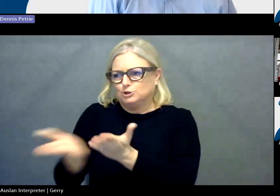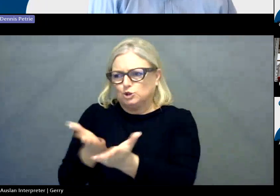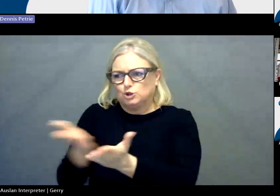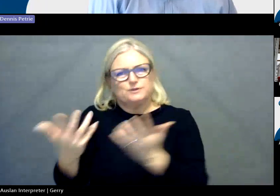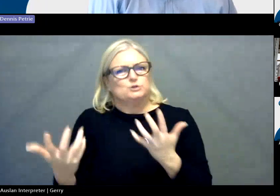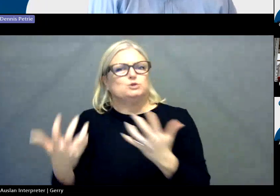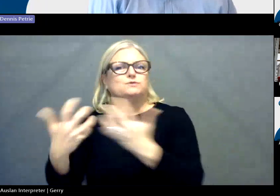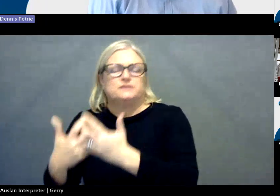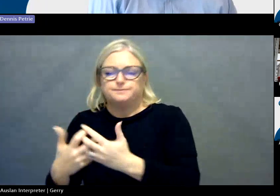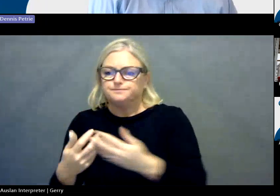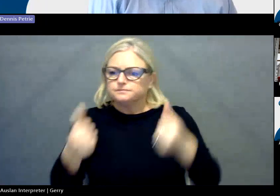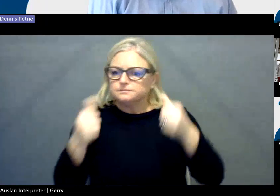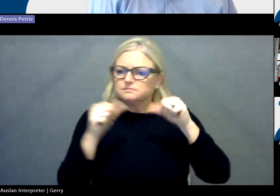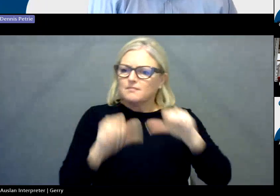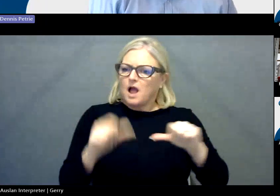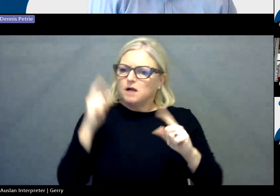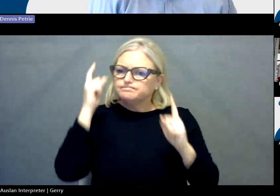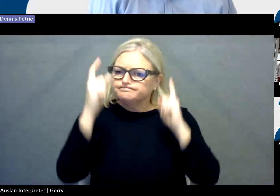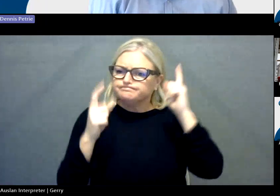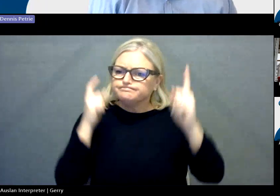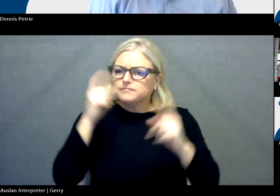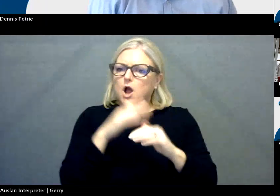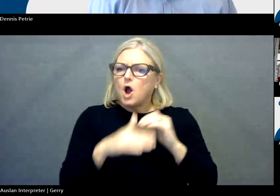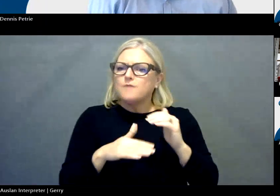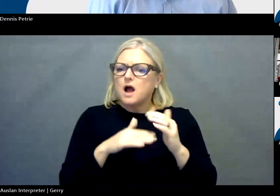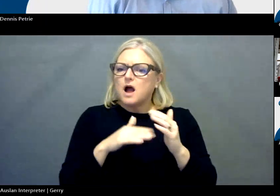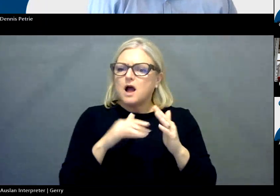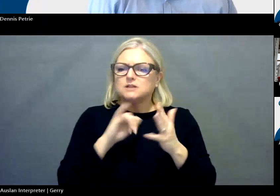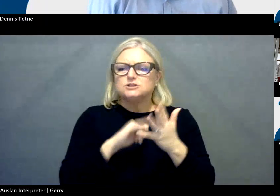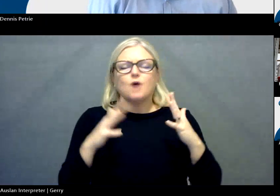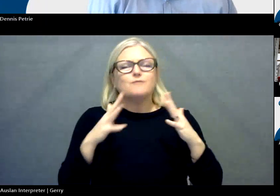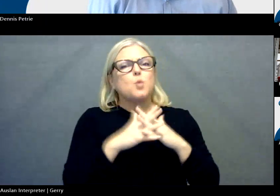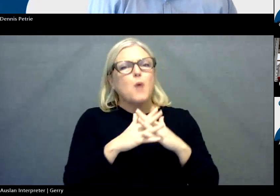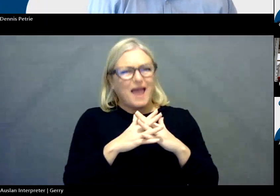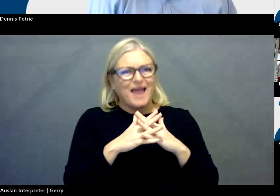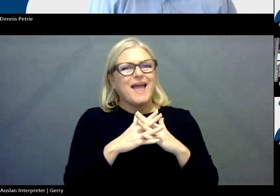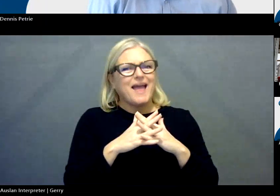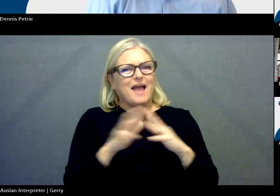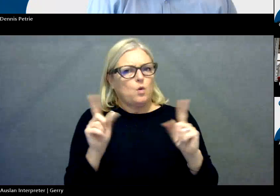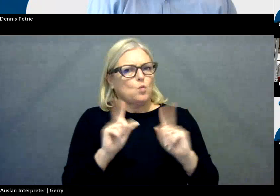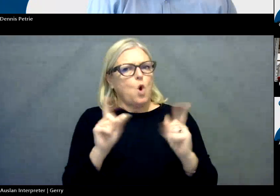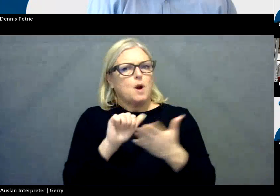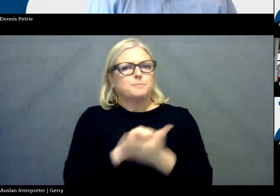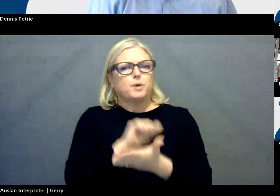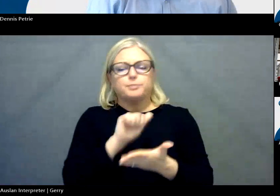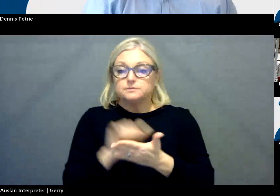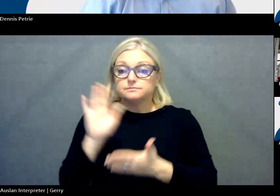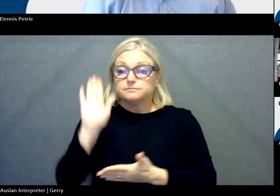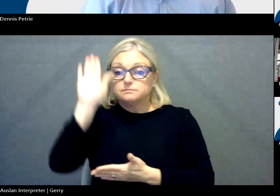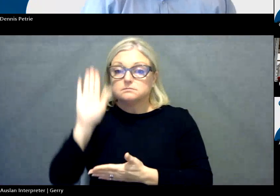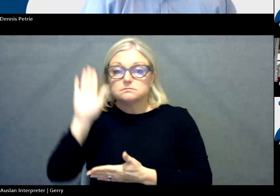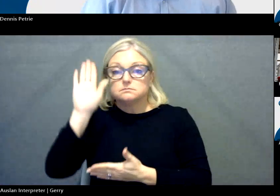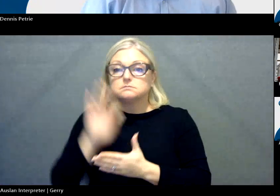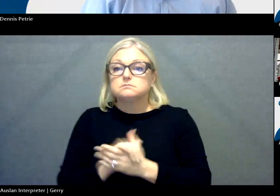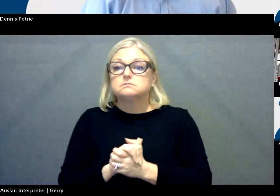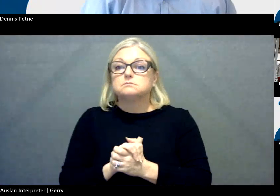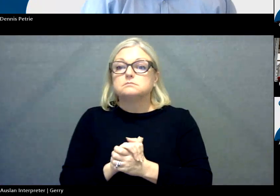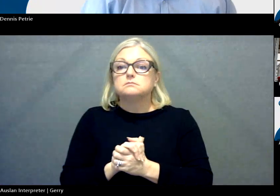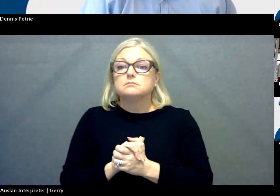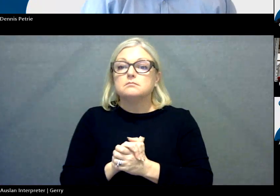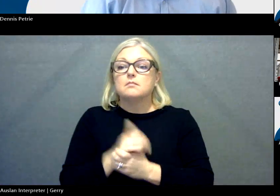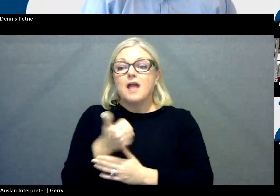software platform is needed to host the online survey? Yeah, actually, I answered this question under the Q&A,